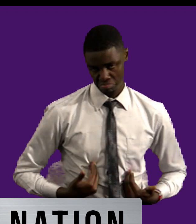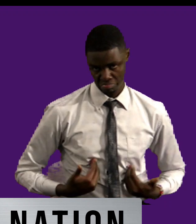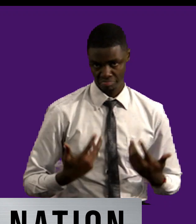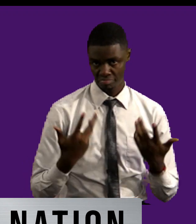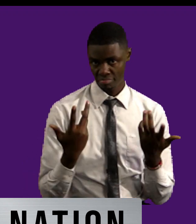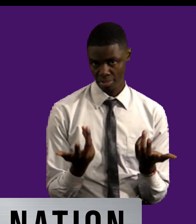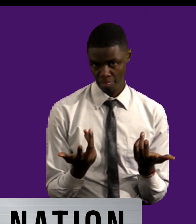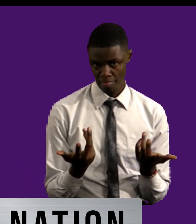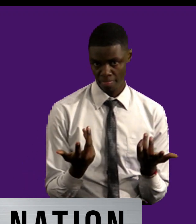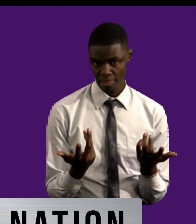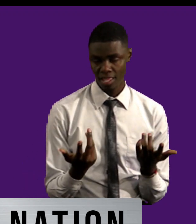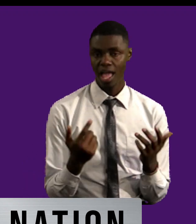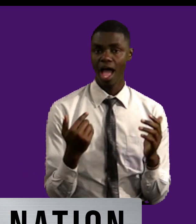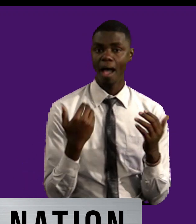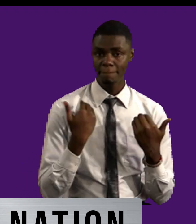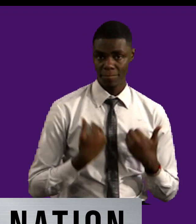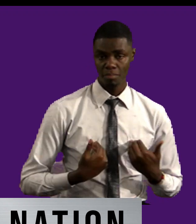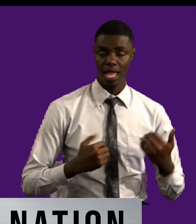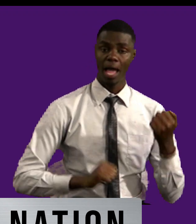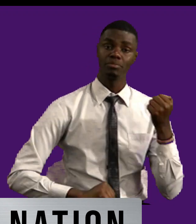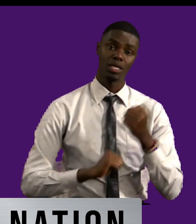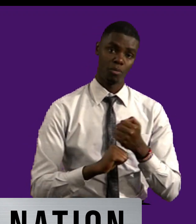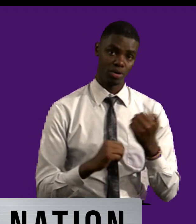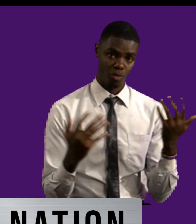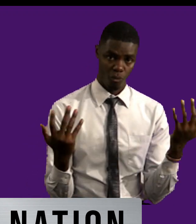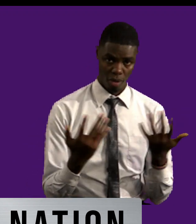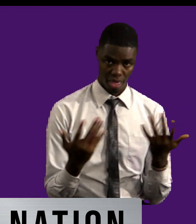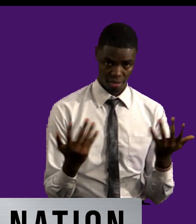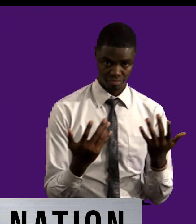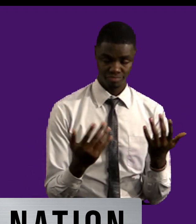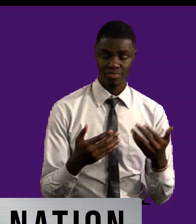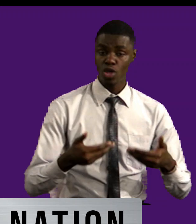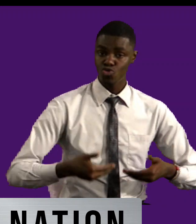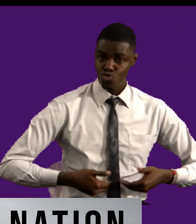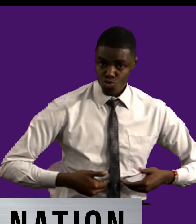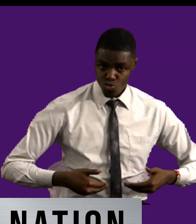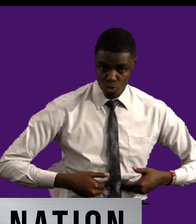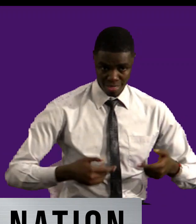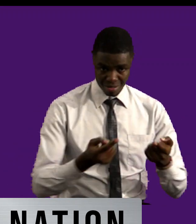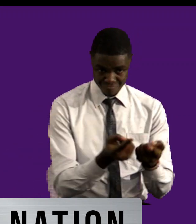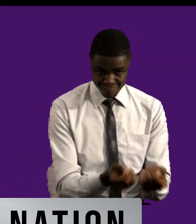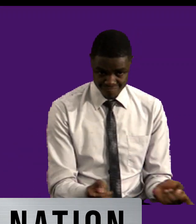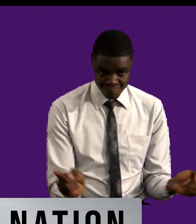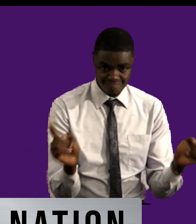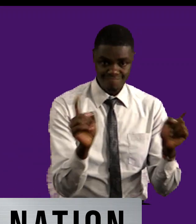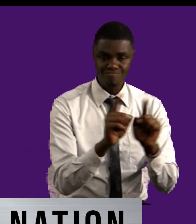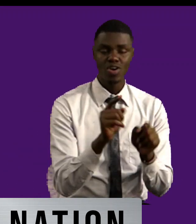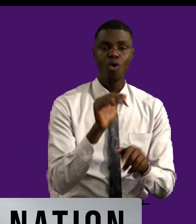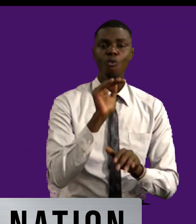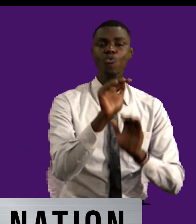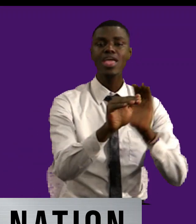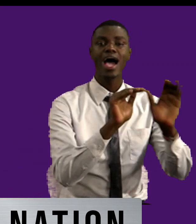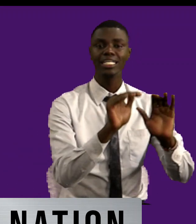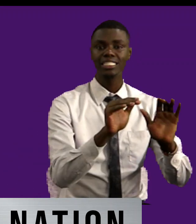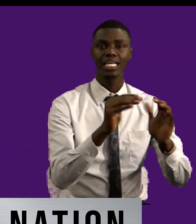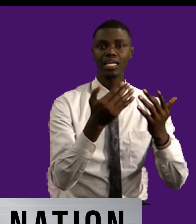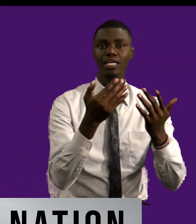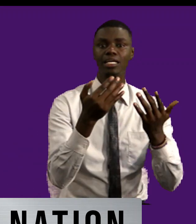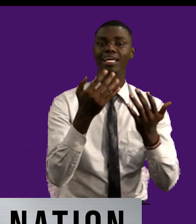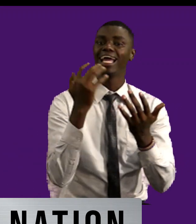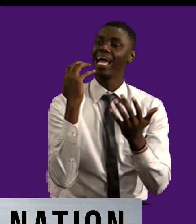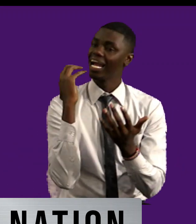on a point where, as the young people, we are calling not only